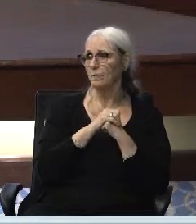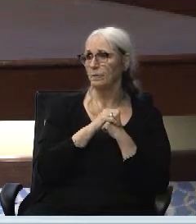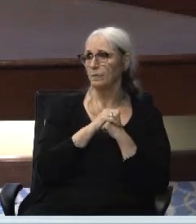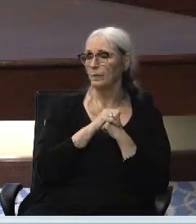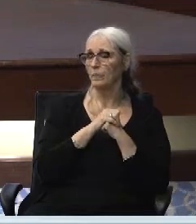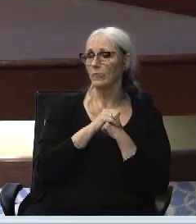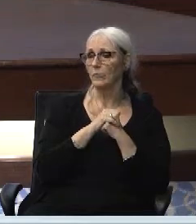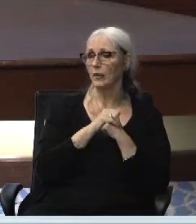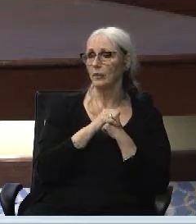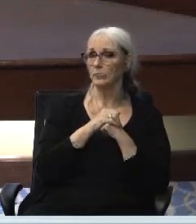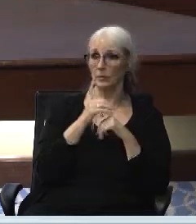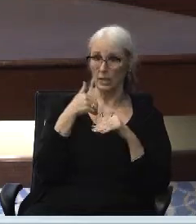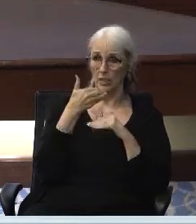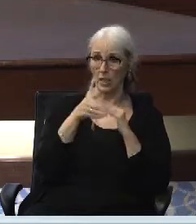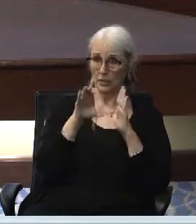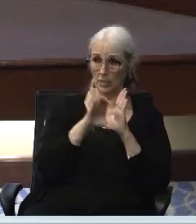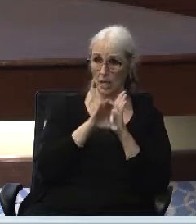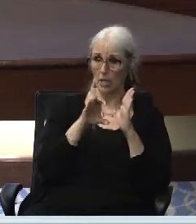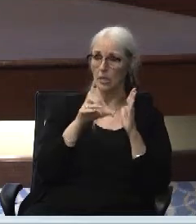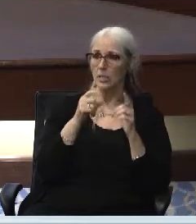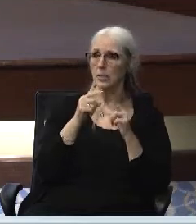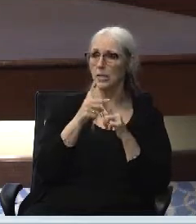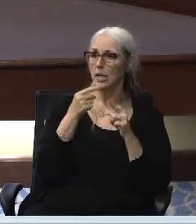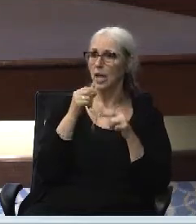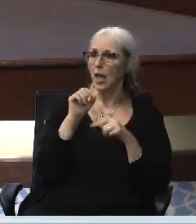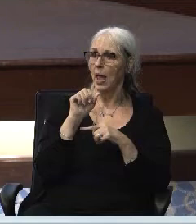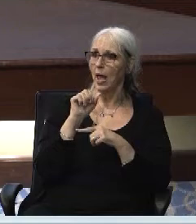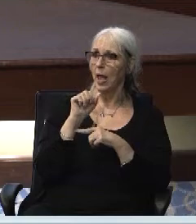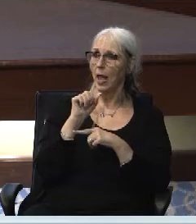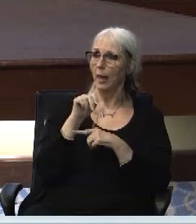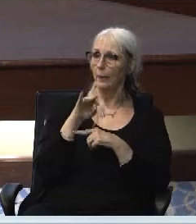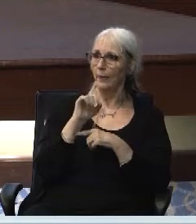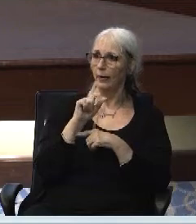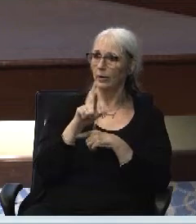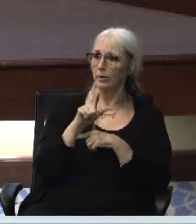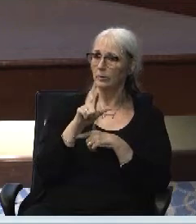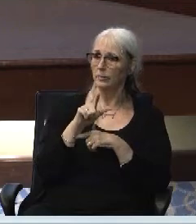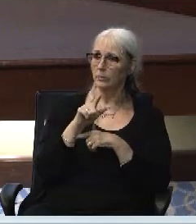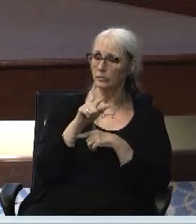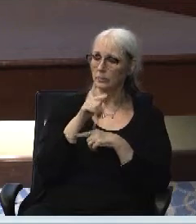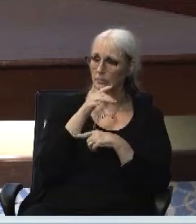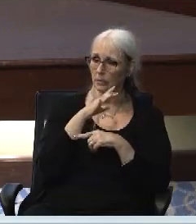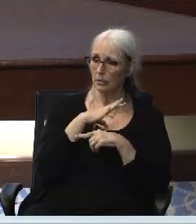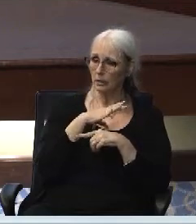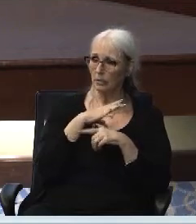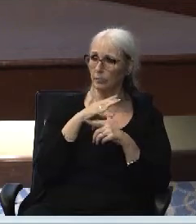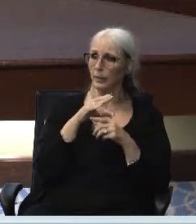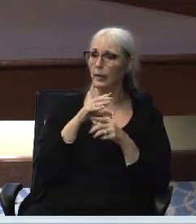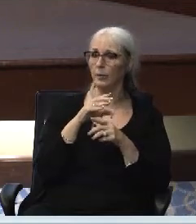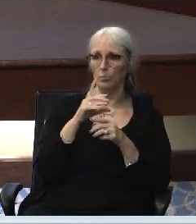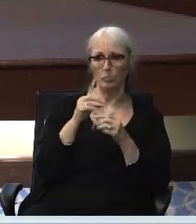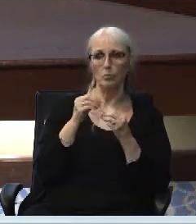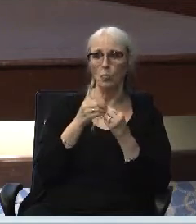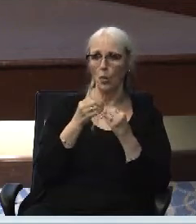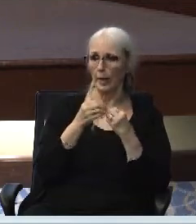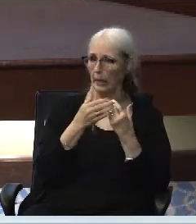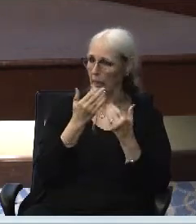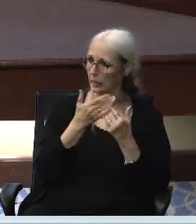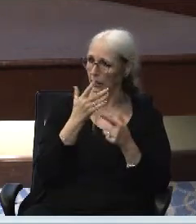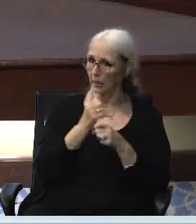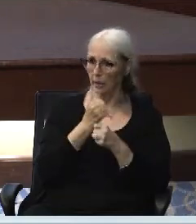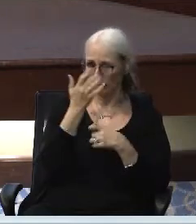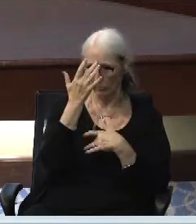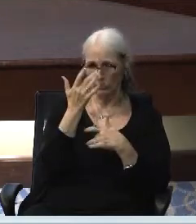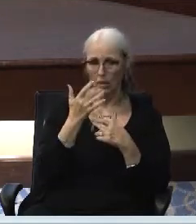And this next slide shows that since April and based on our data, women are more likely to become infected with COVID-19 and hospitalized,